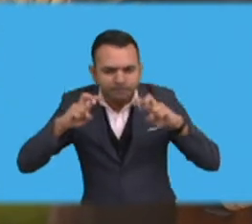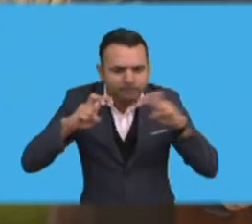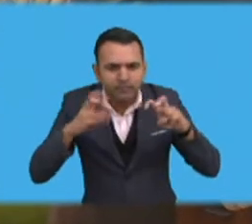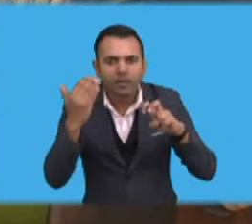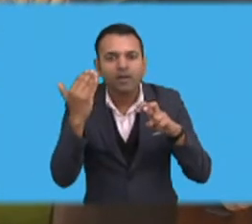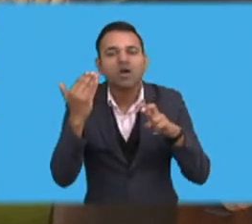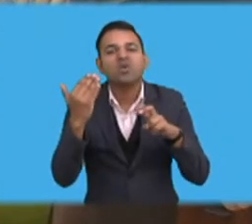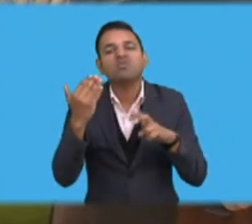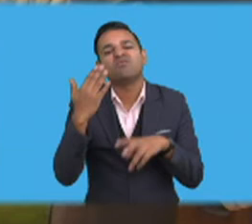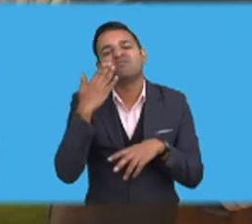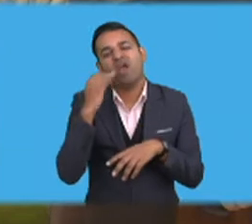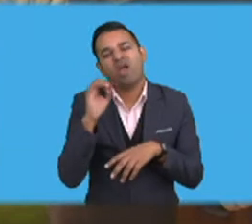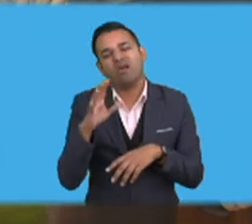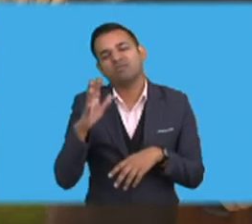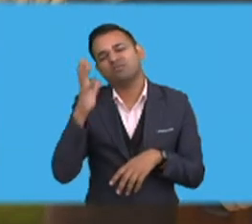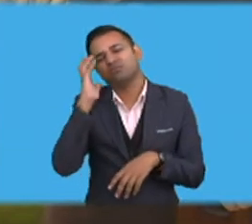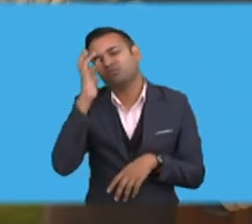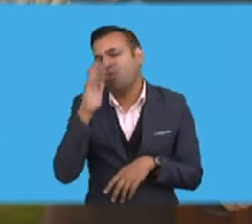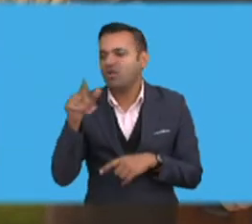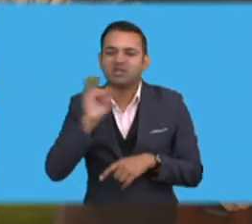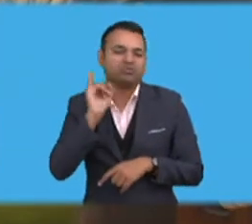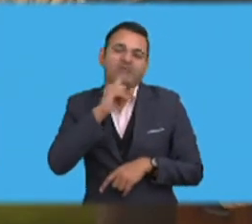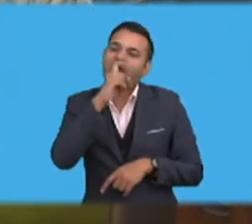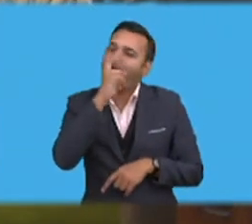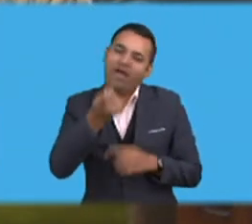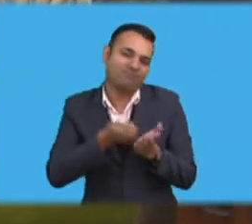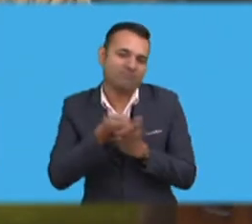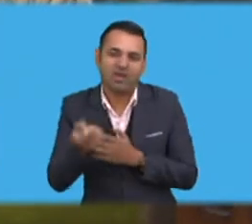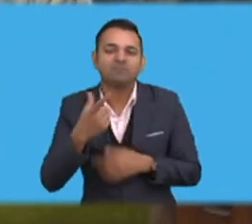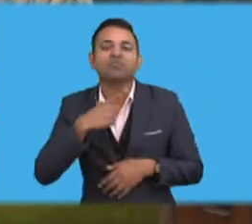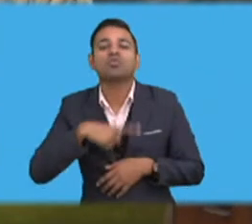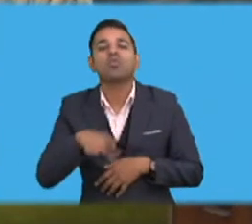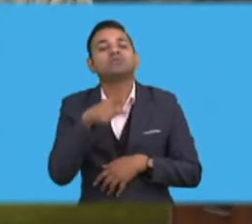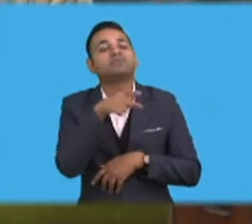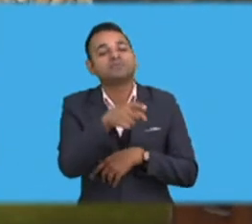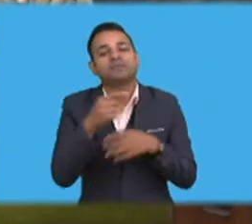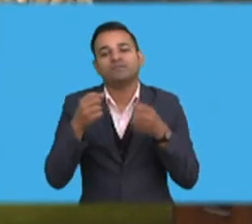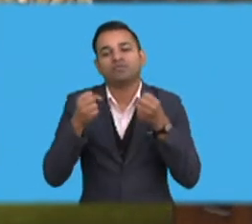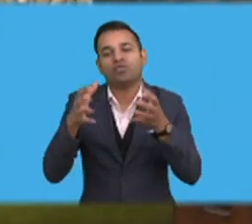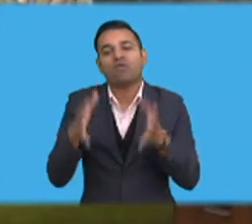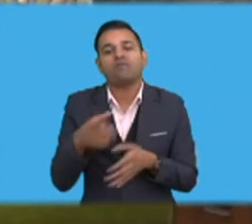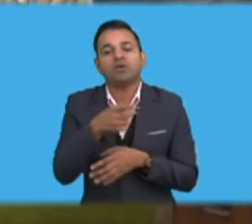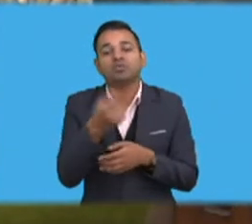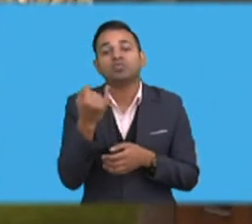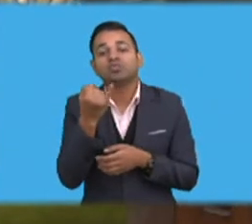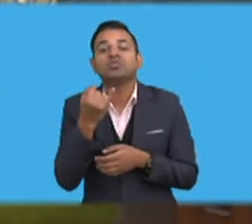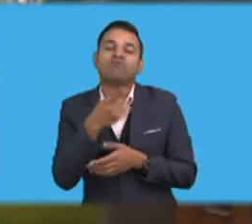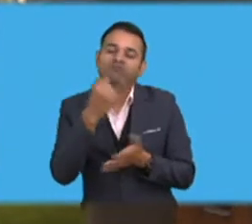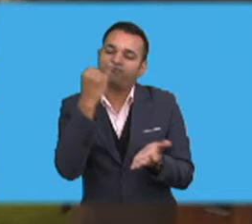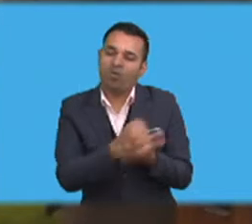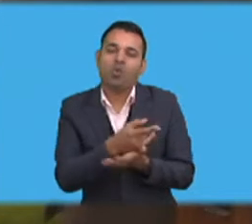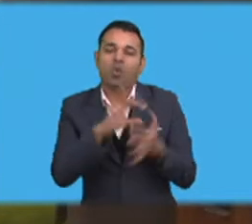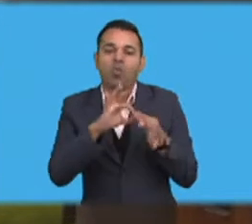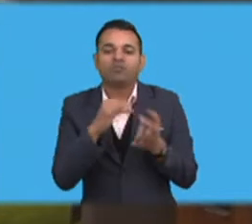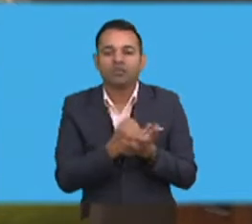was found to be drunk driving. Claims for compensation have also been unduly delayed with insurance companies or in the courts,